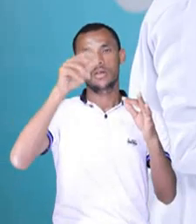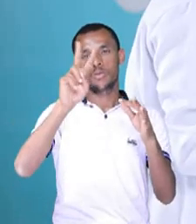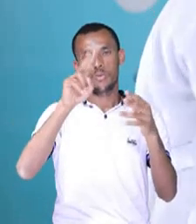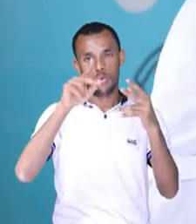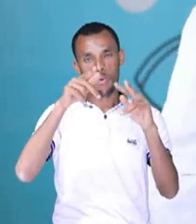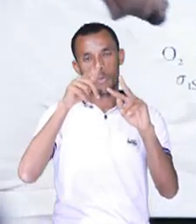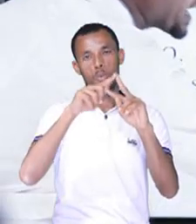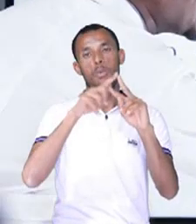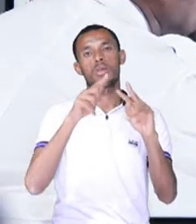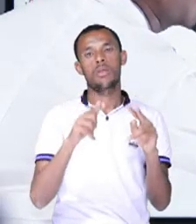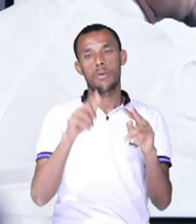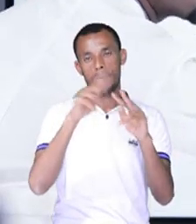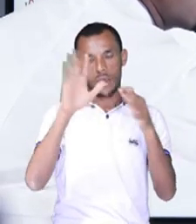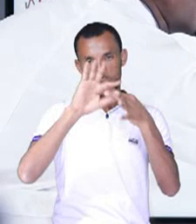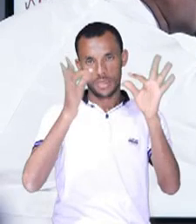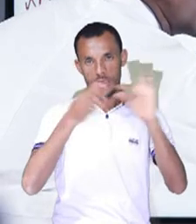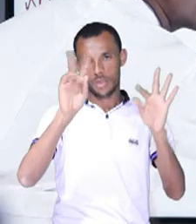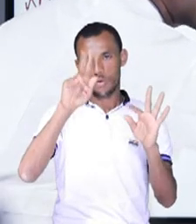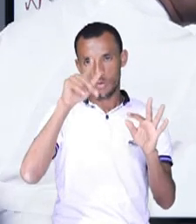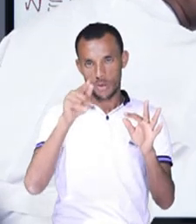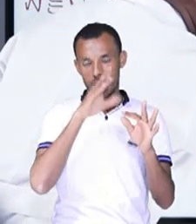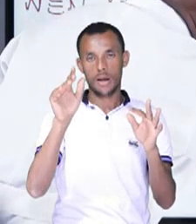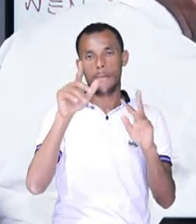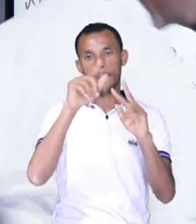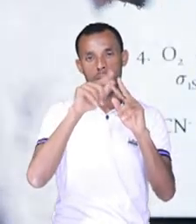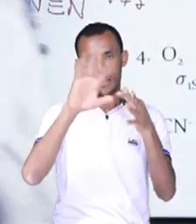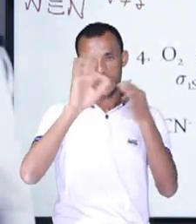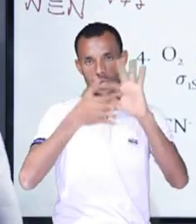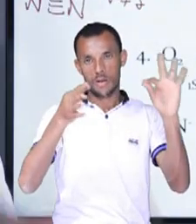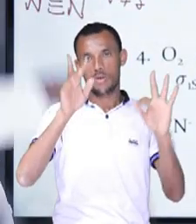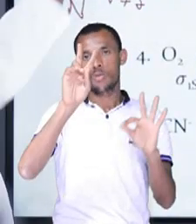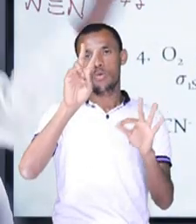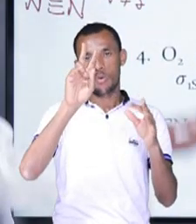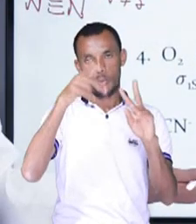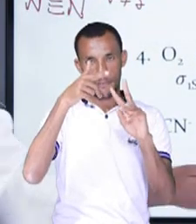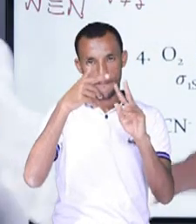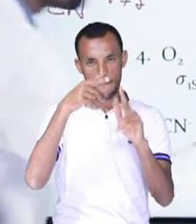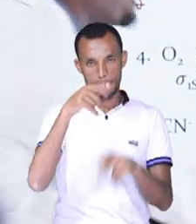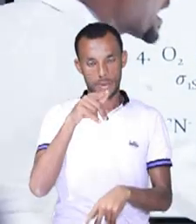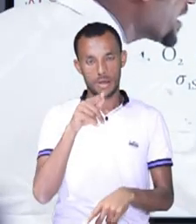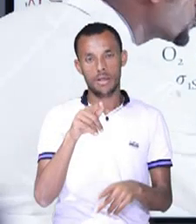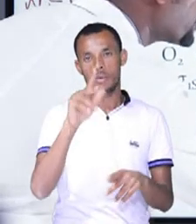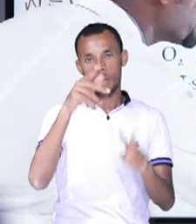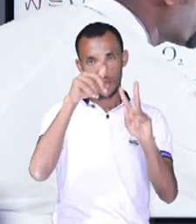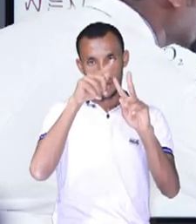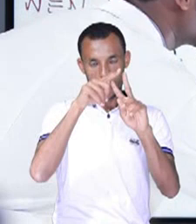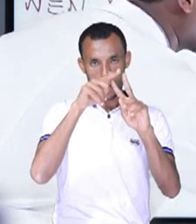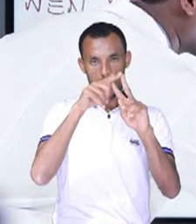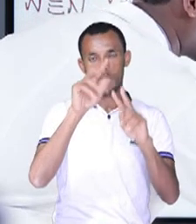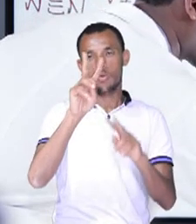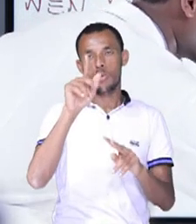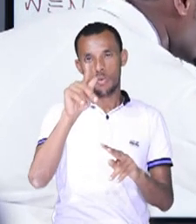2p. Pi star 2p and pi star 2p, another pi star. Pi 2p,